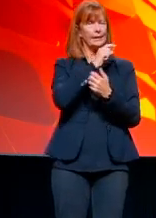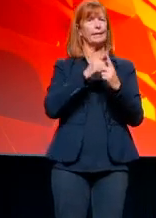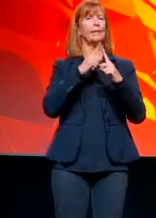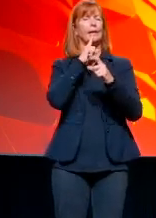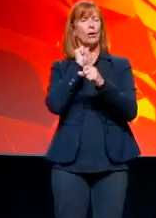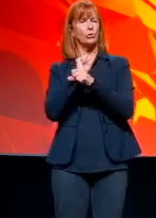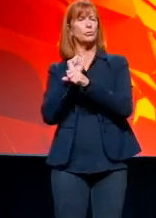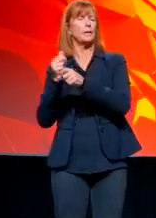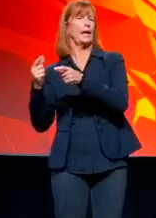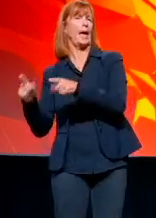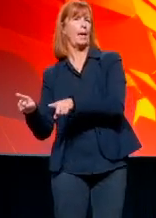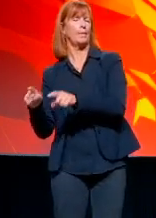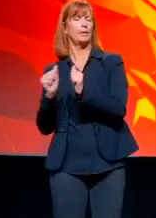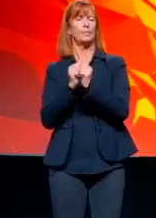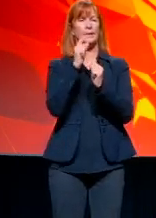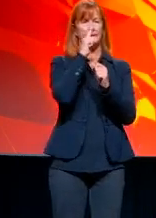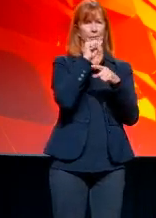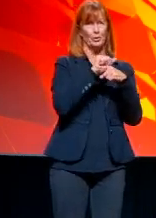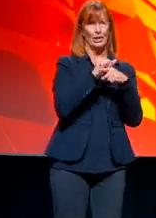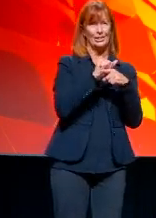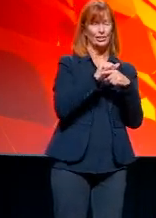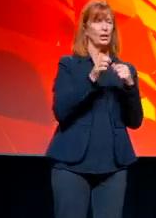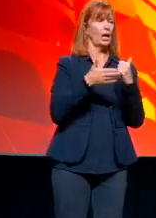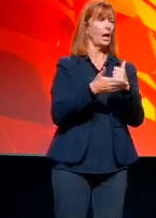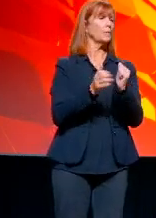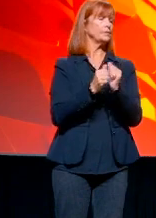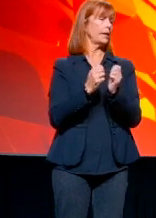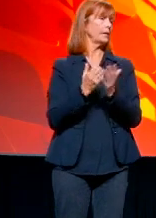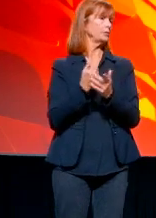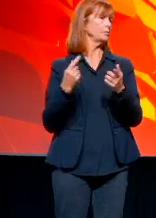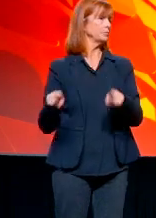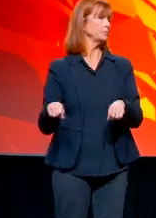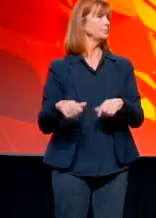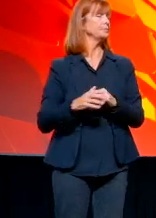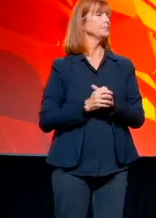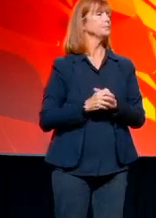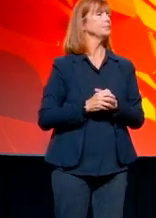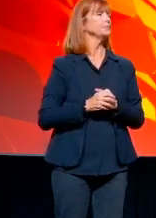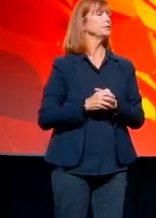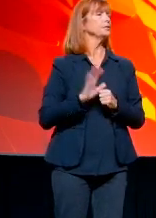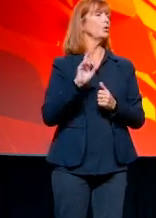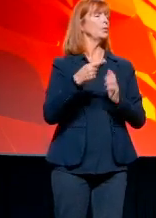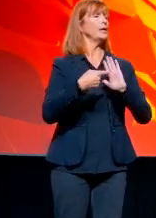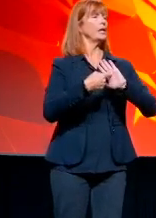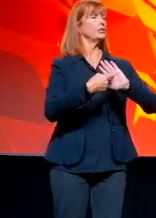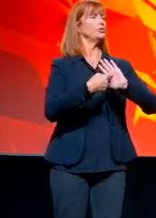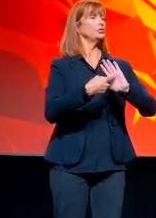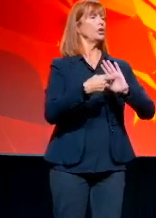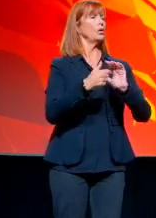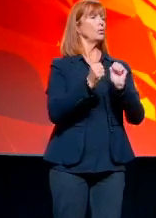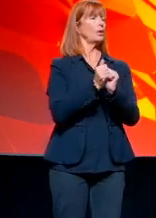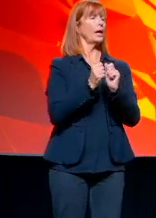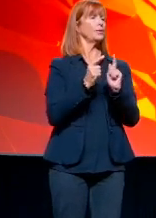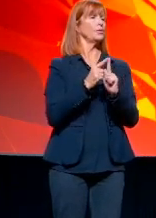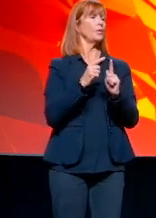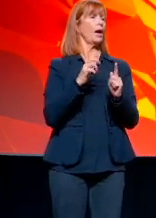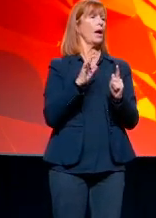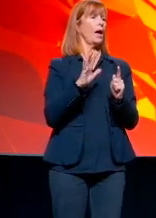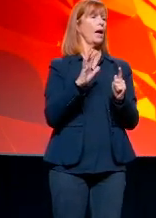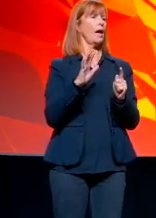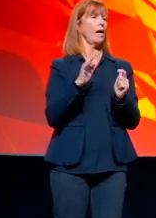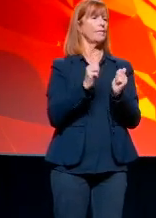simulation, leverage large-scale compute. Right? So with the generated trajectories, we show that so that can significantly lower the